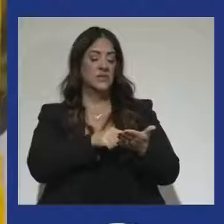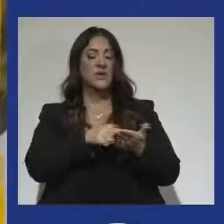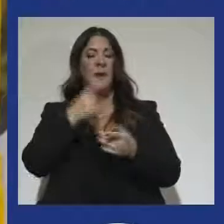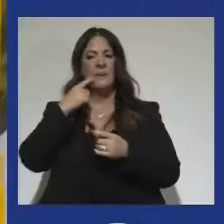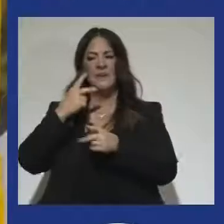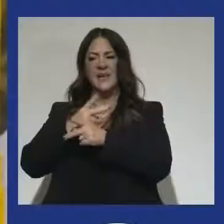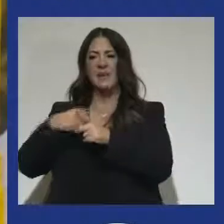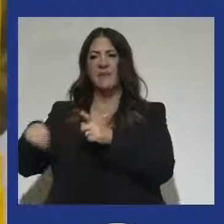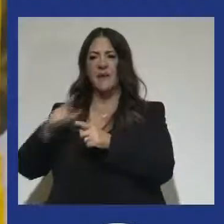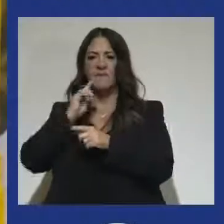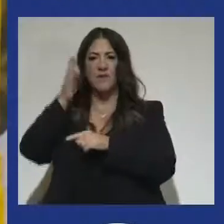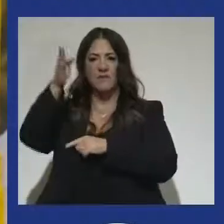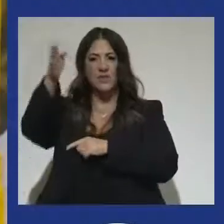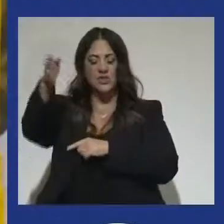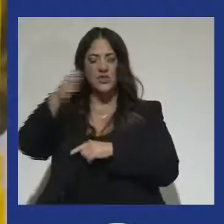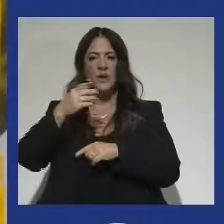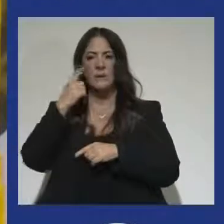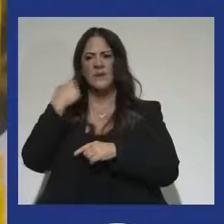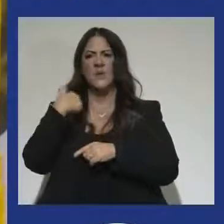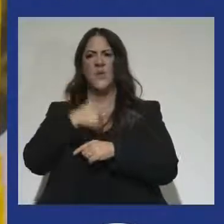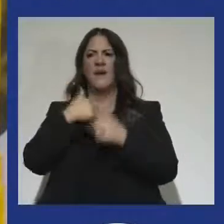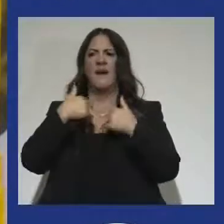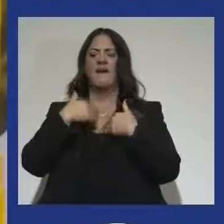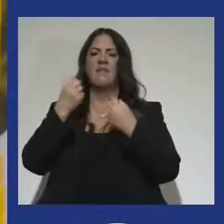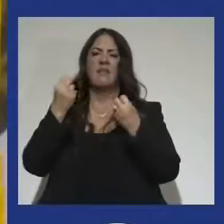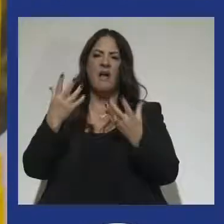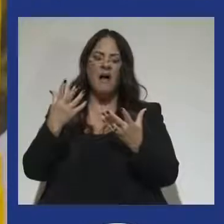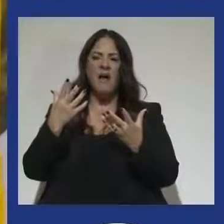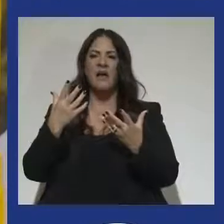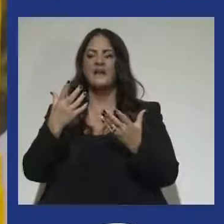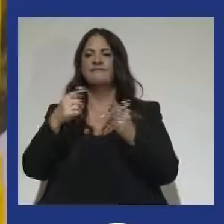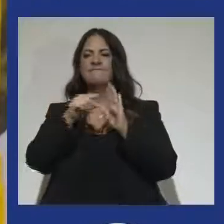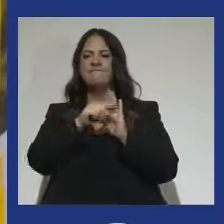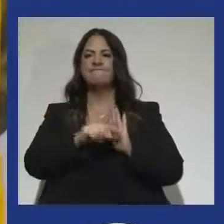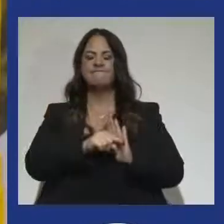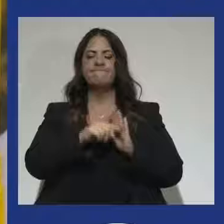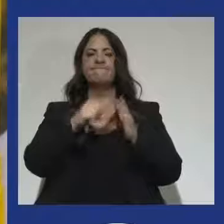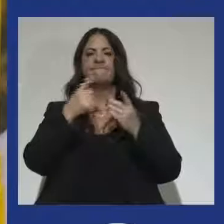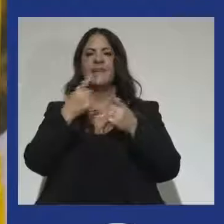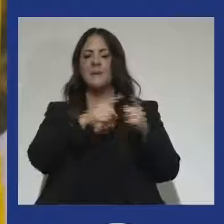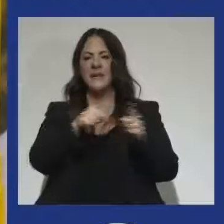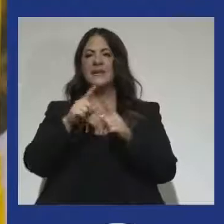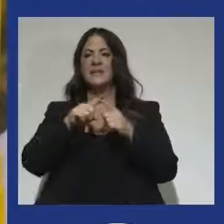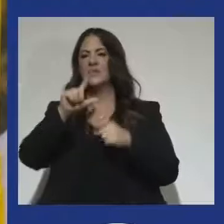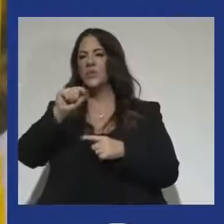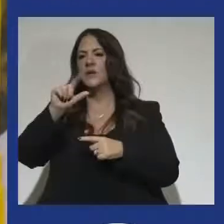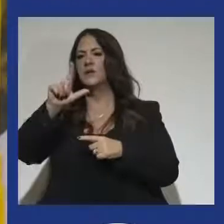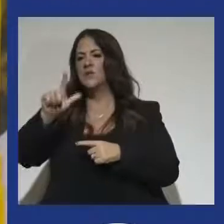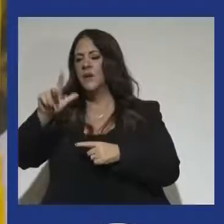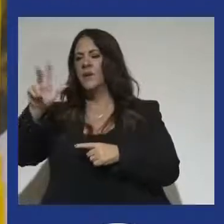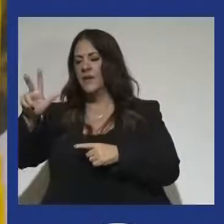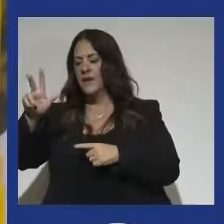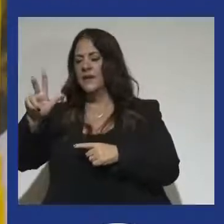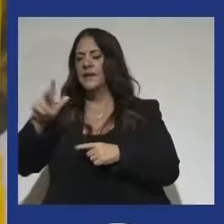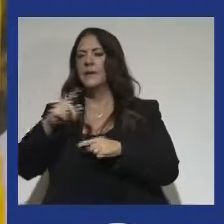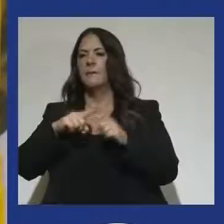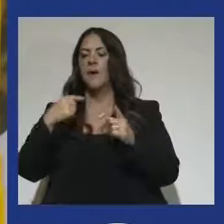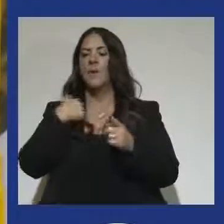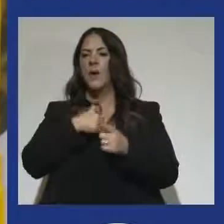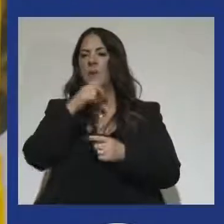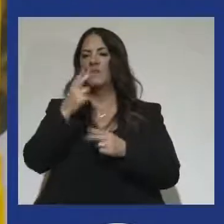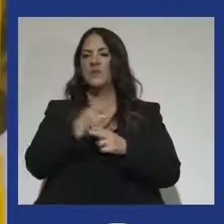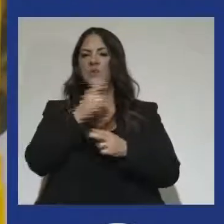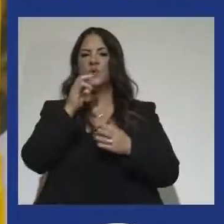we obviously do have structural deficits starting in 22-23, and it may be that we will need to use